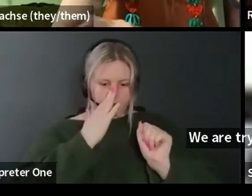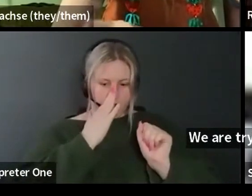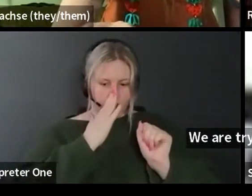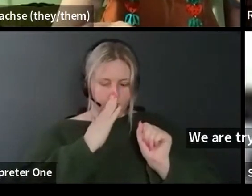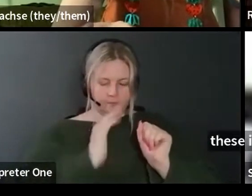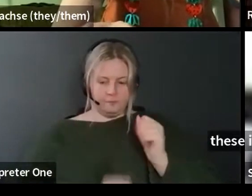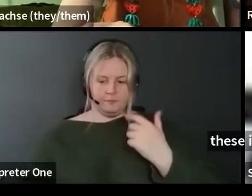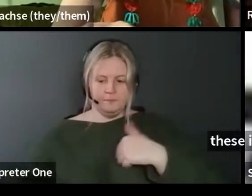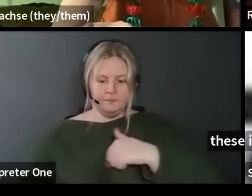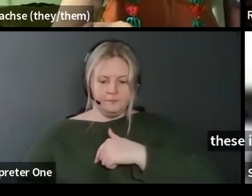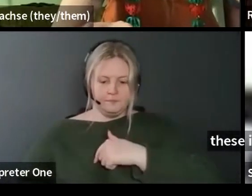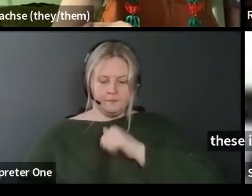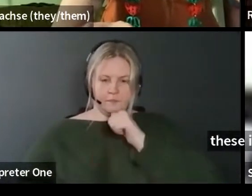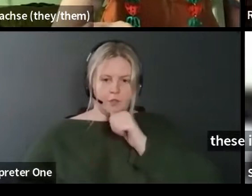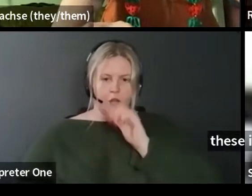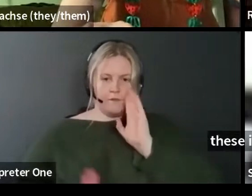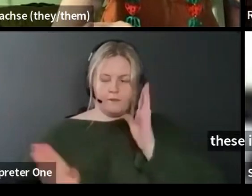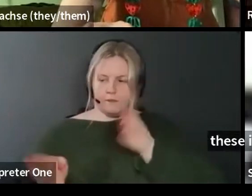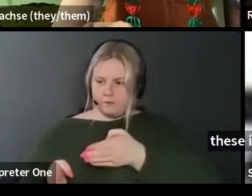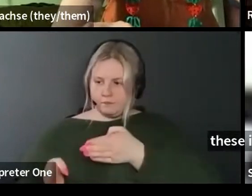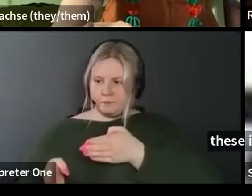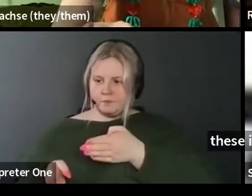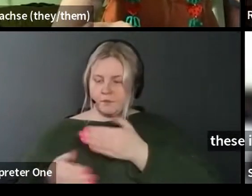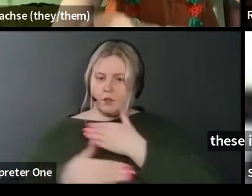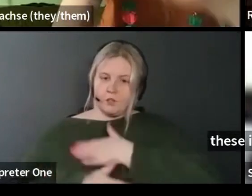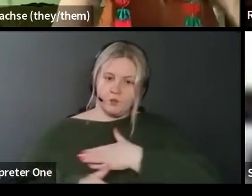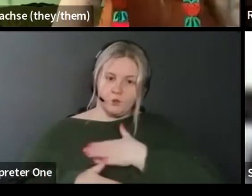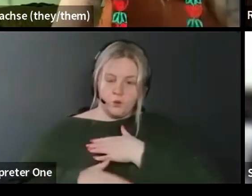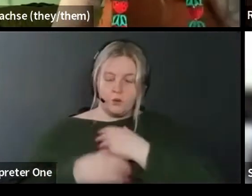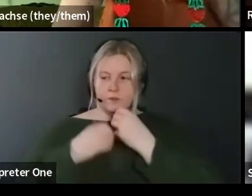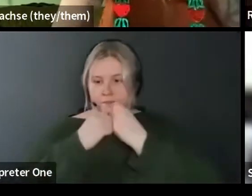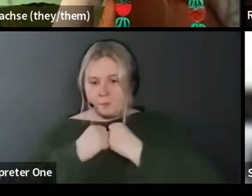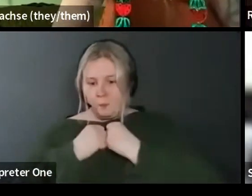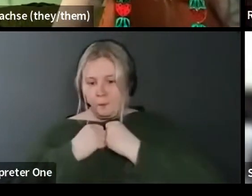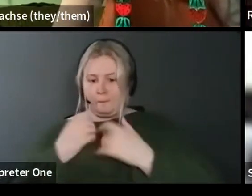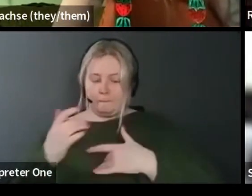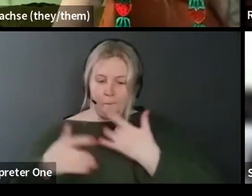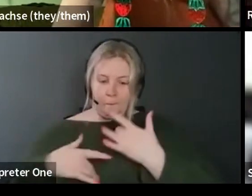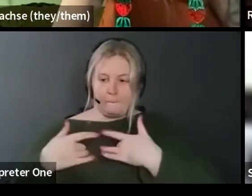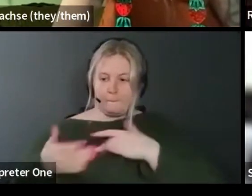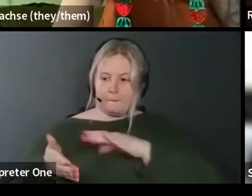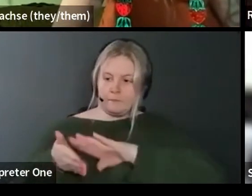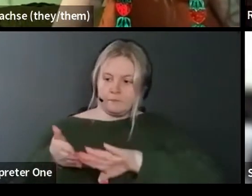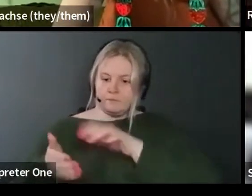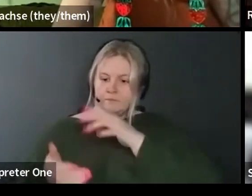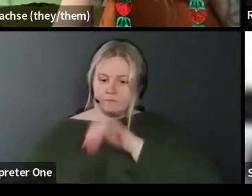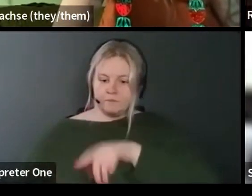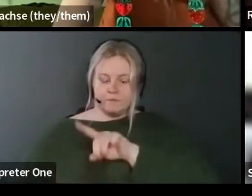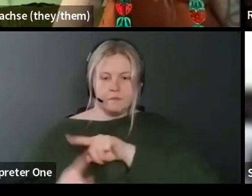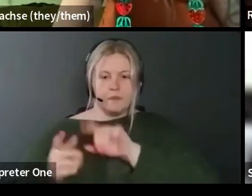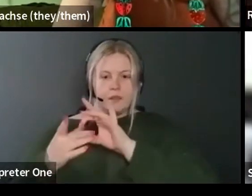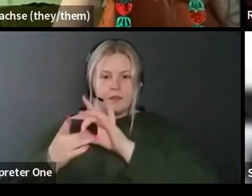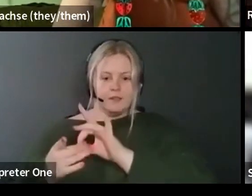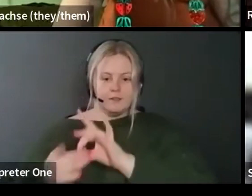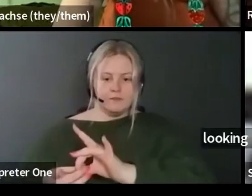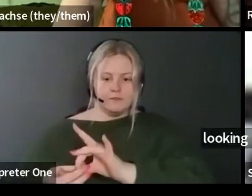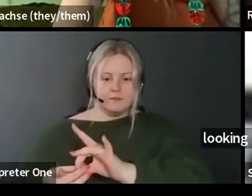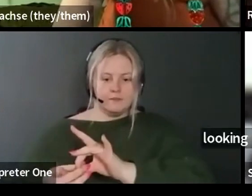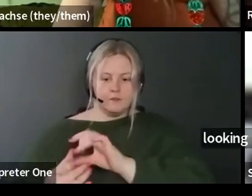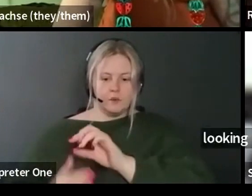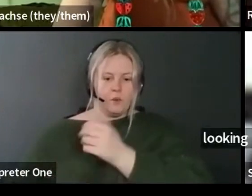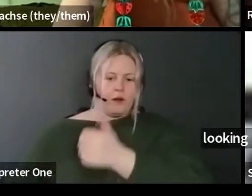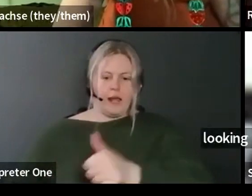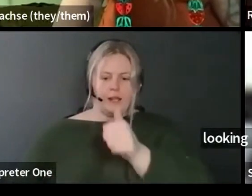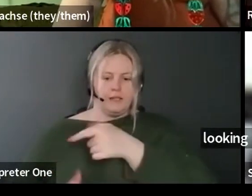killing of joy and the killing of culture and the killing of community and kinship and interconnectedness or like any of